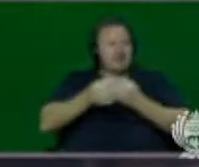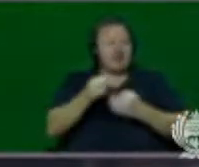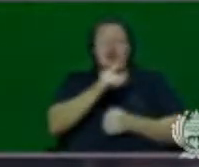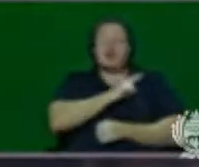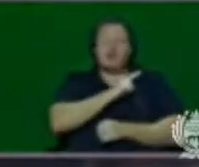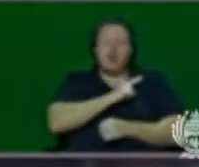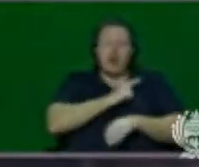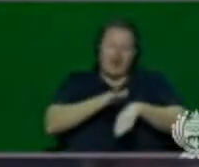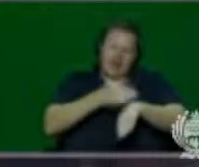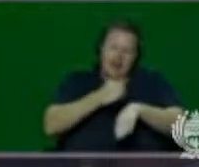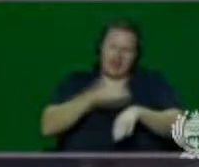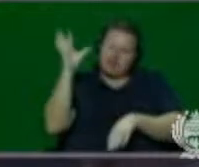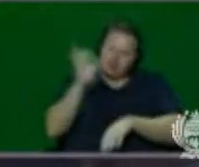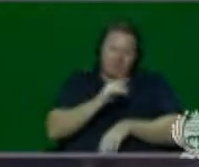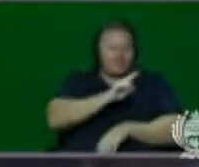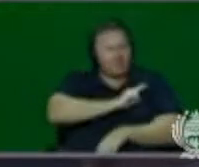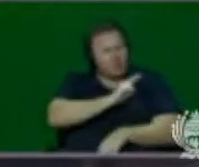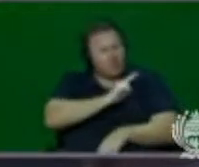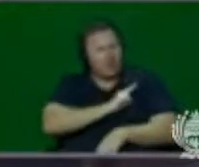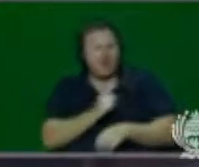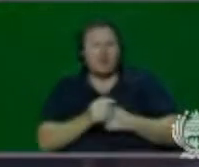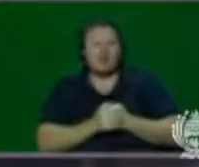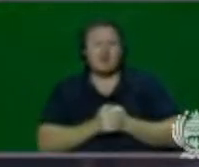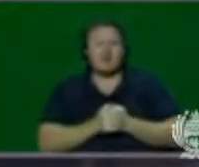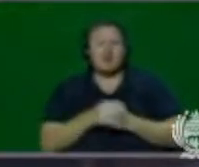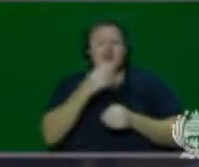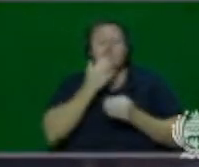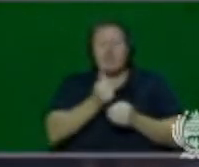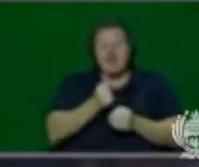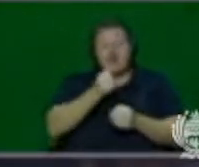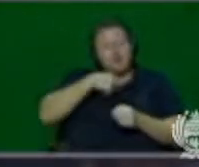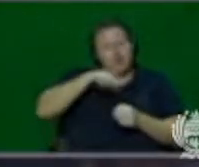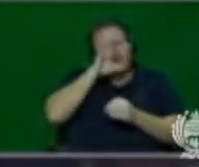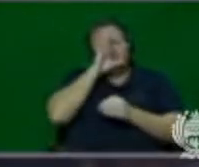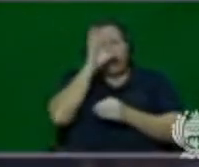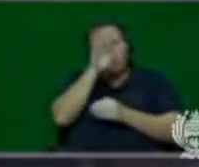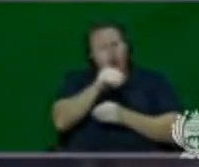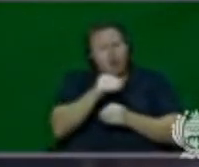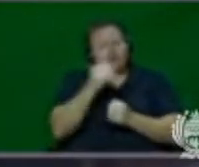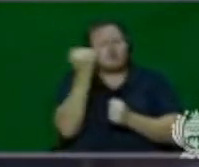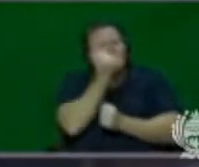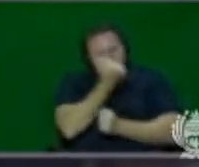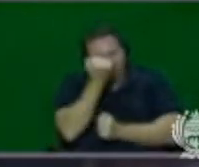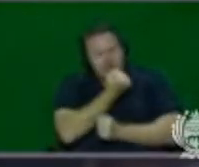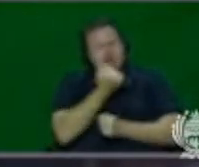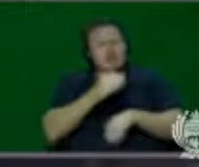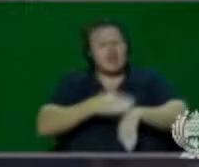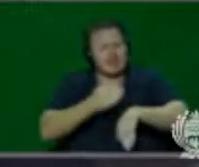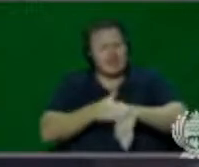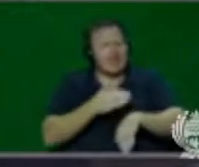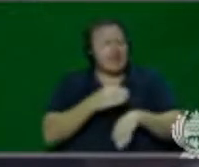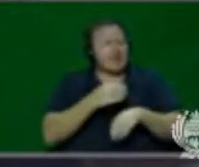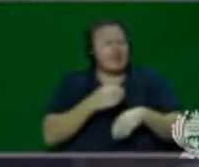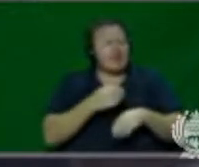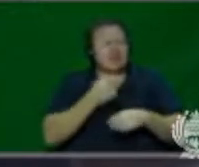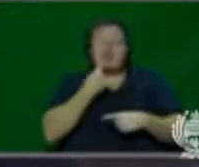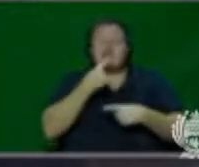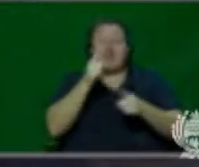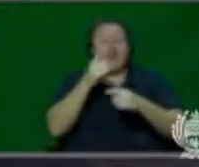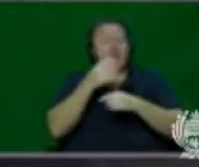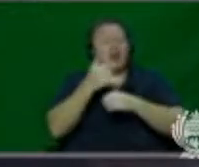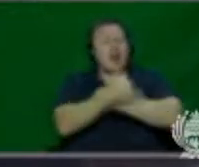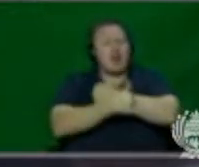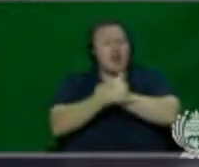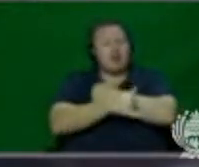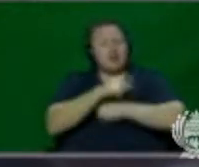actually came late. So please, we request you to apologize for coming late and tell the country